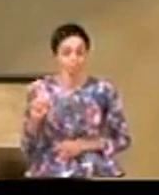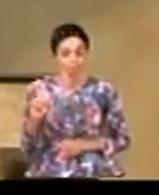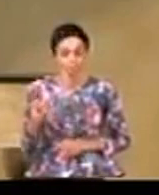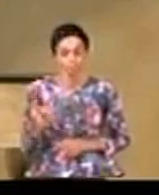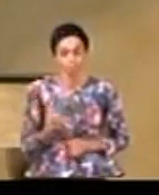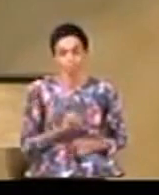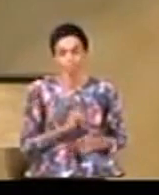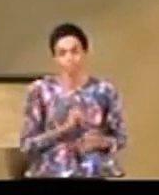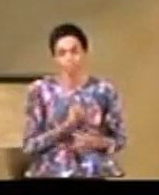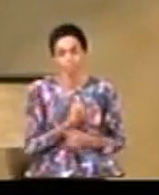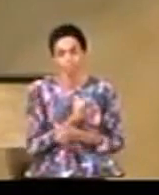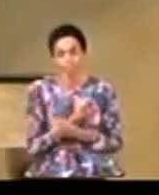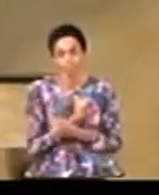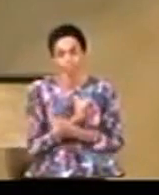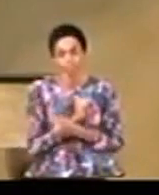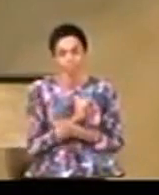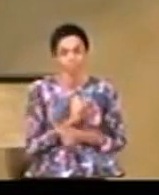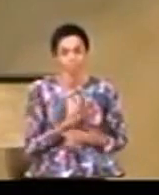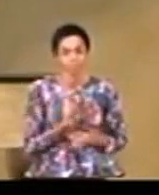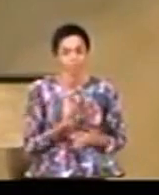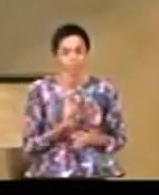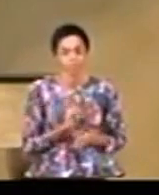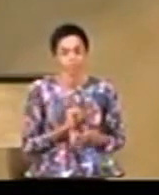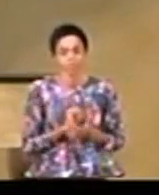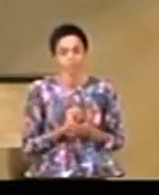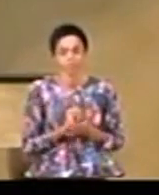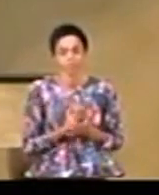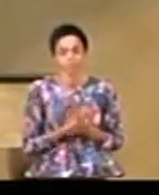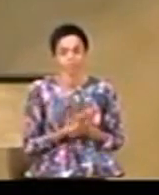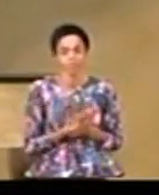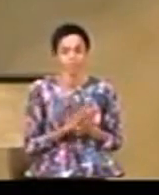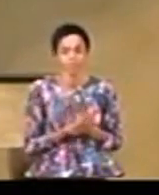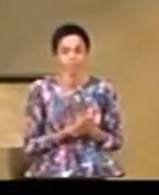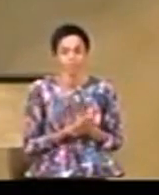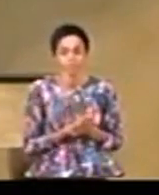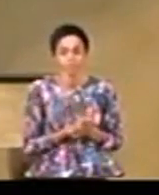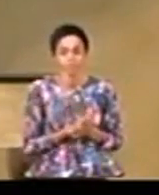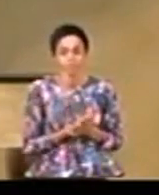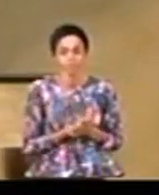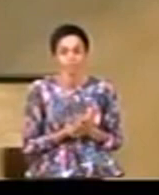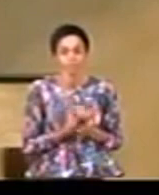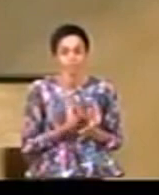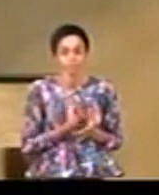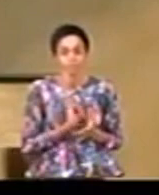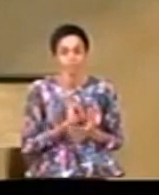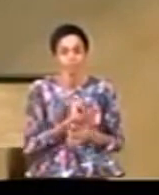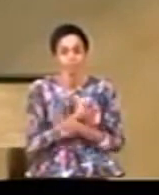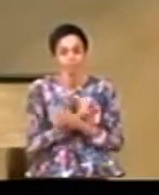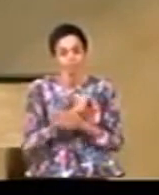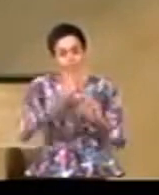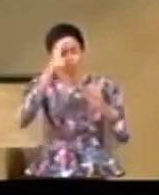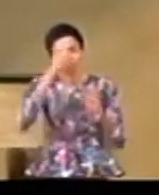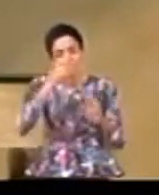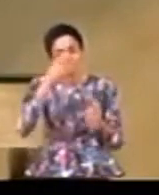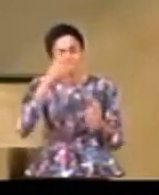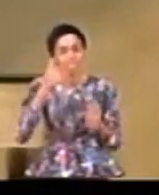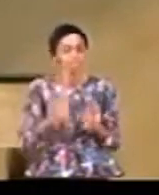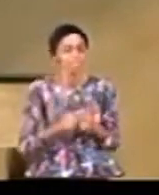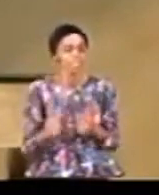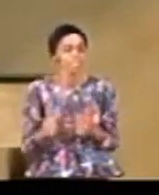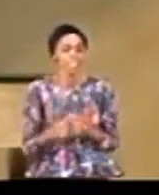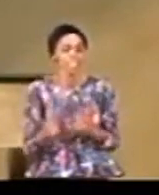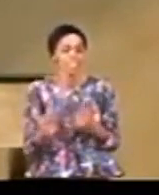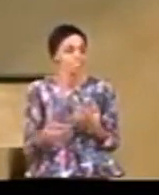Draw me nearer to thee. I love Him better every day. I love Him better